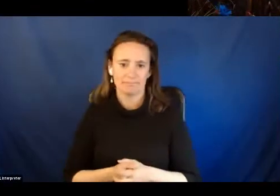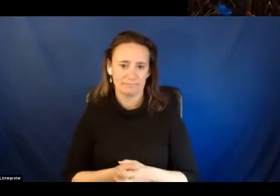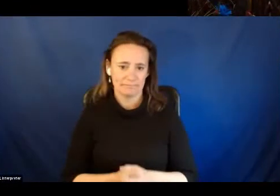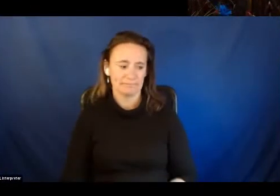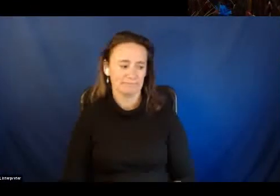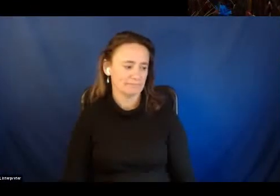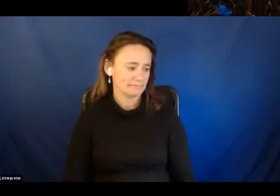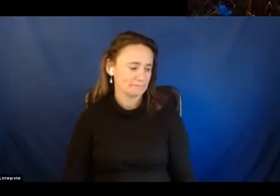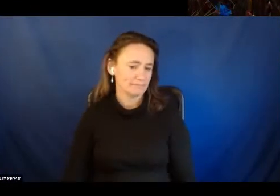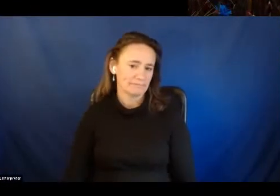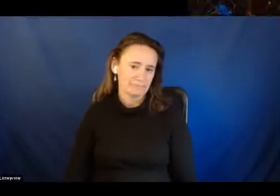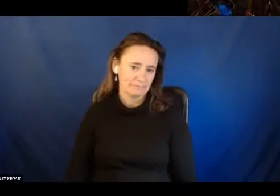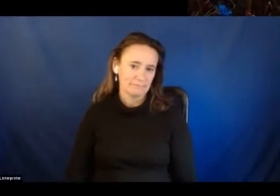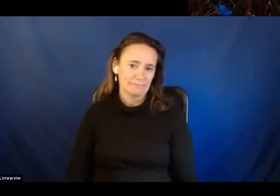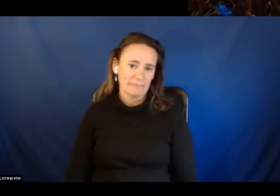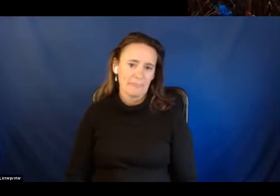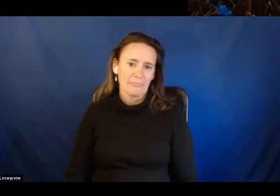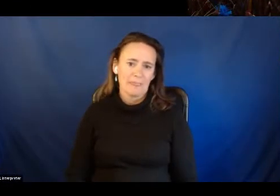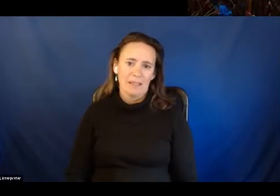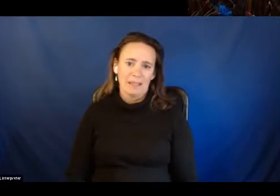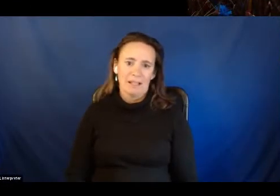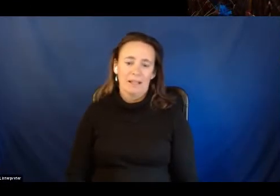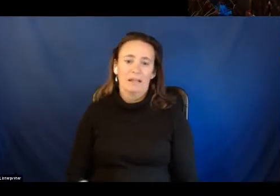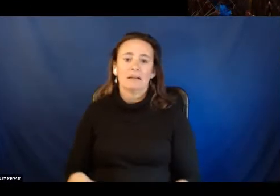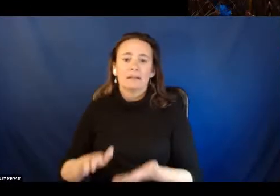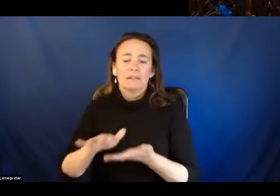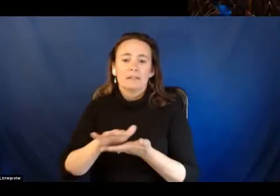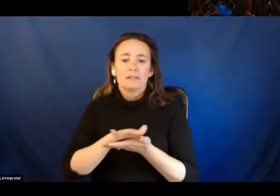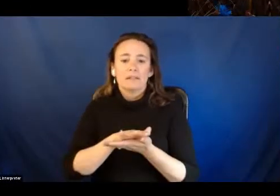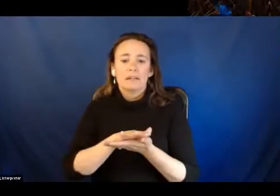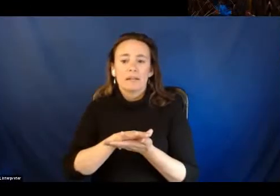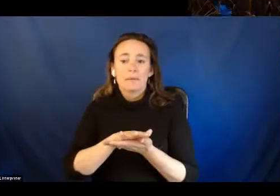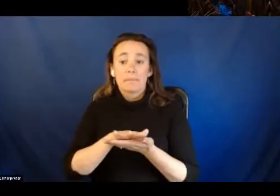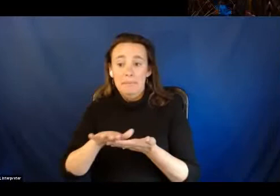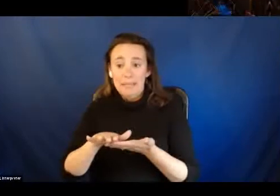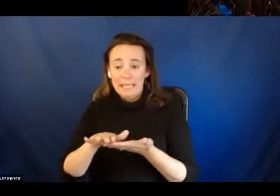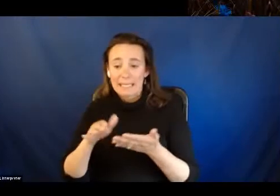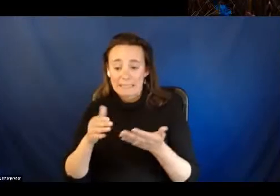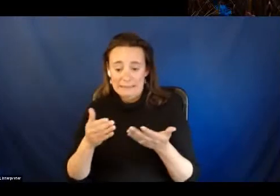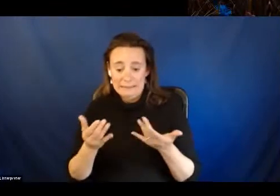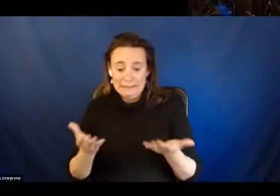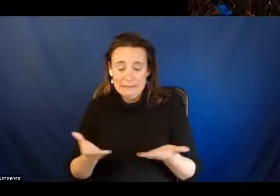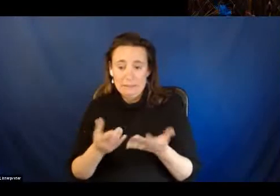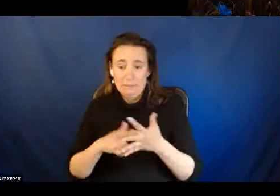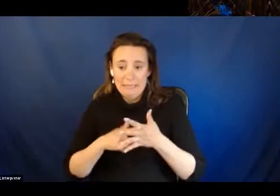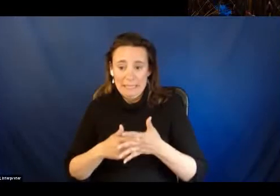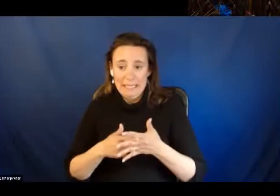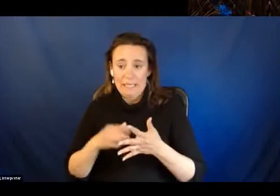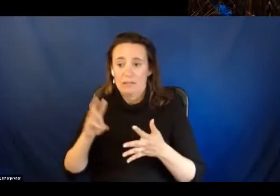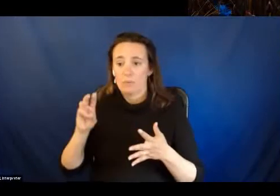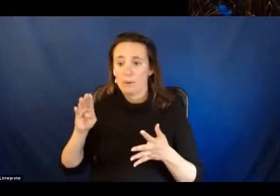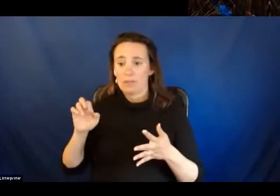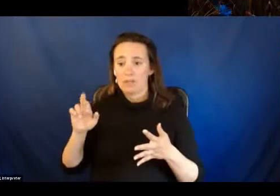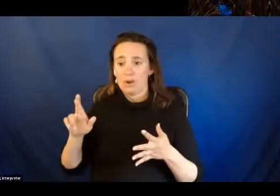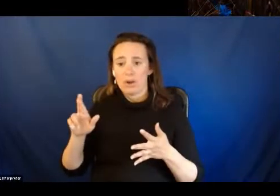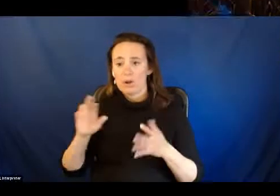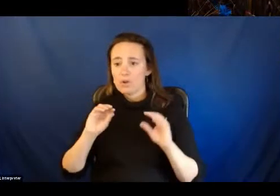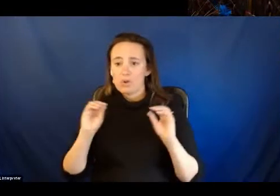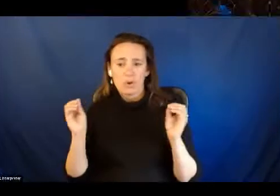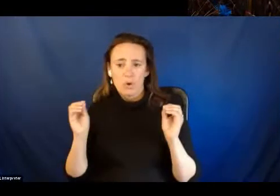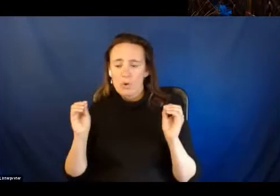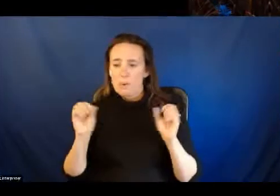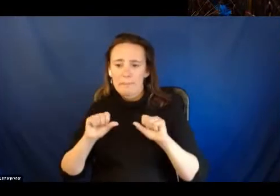And so I want to make it very plain and near the beginning of the webinar that there is no magical recipe to providing emotional